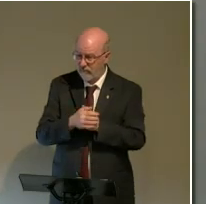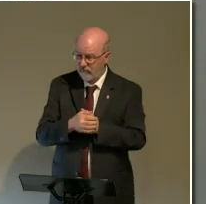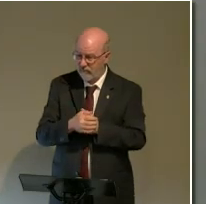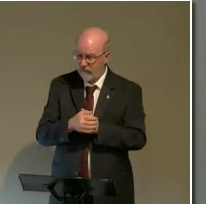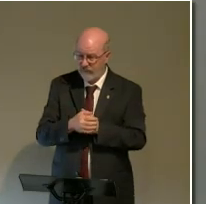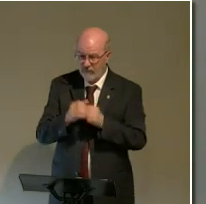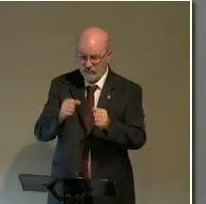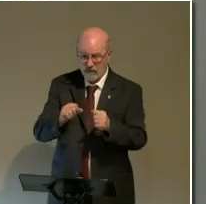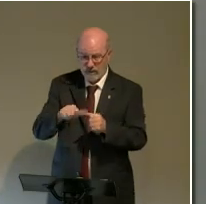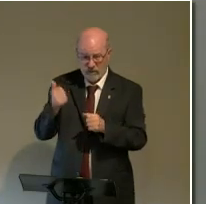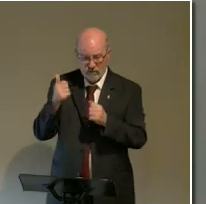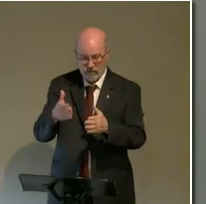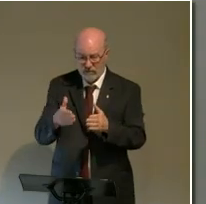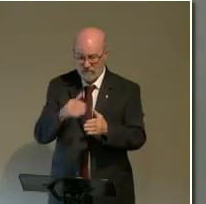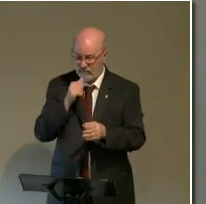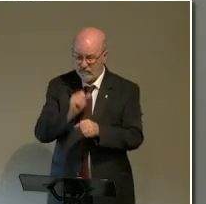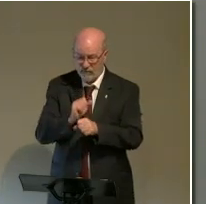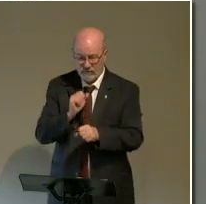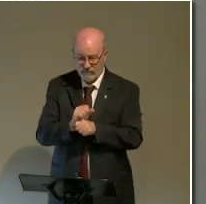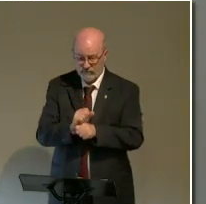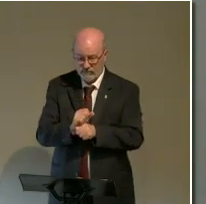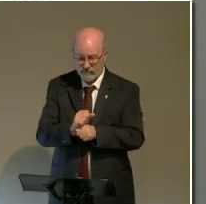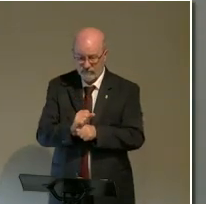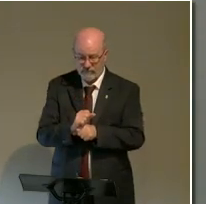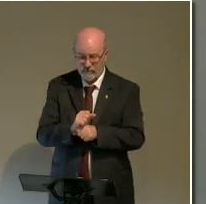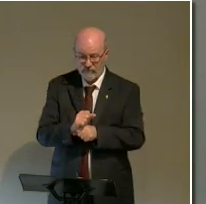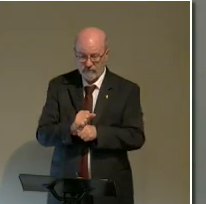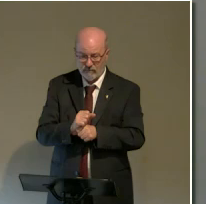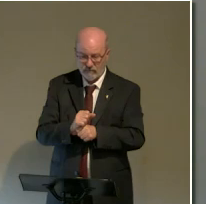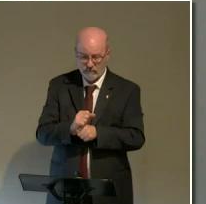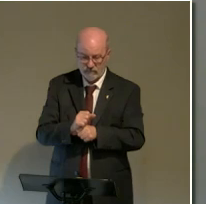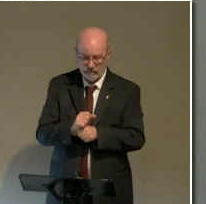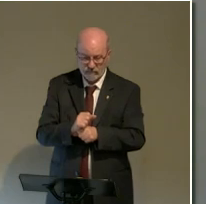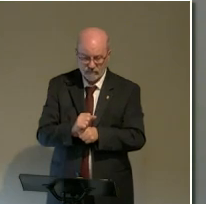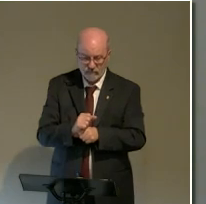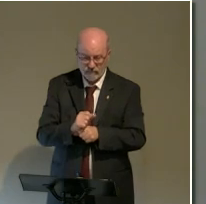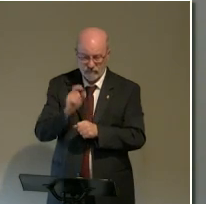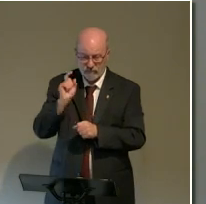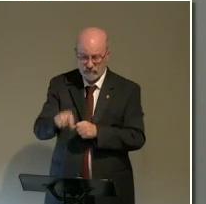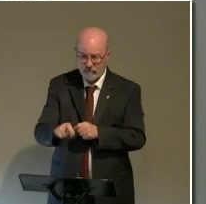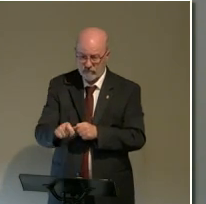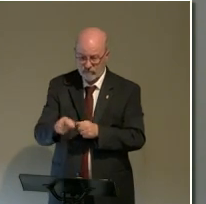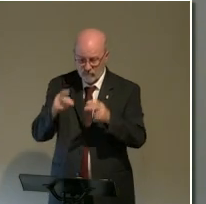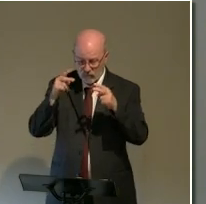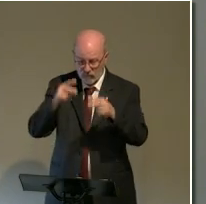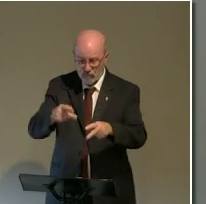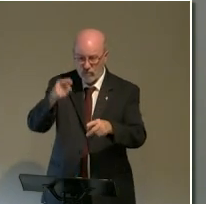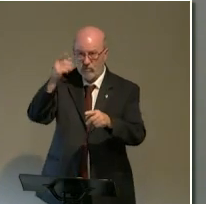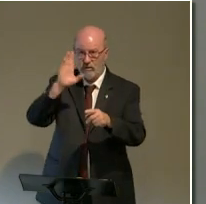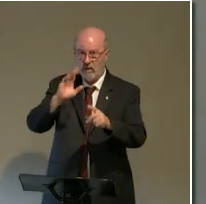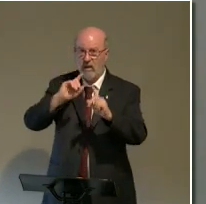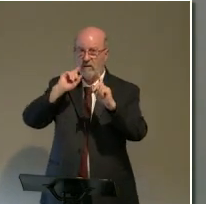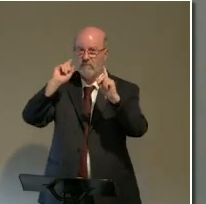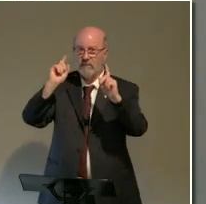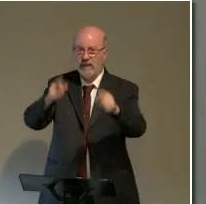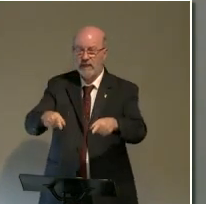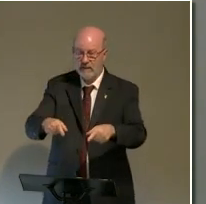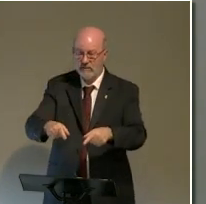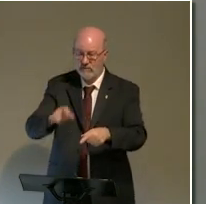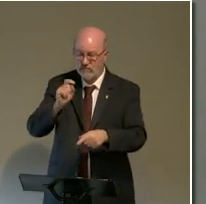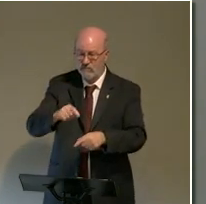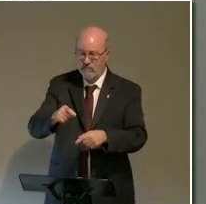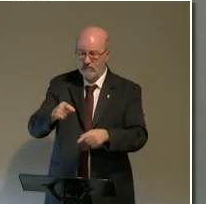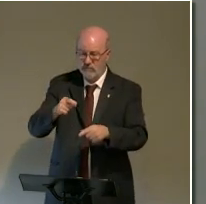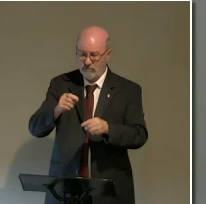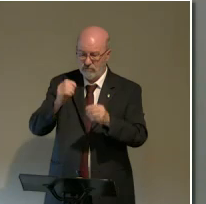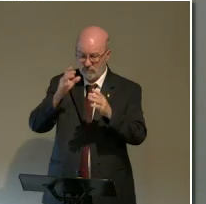If you try it any other way, it doesn't work. It doesn't work. We have to look to God for the answers. We have to